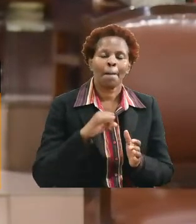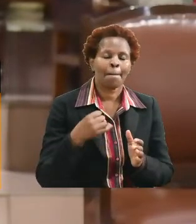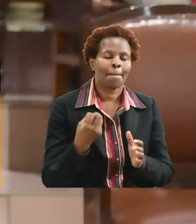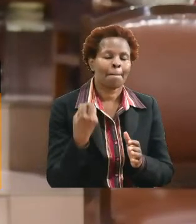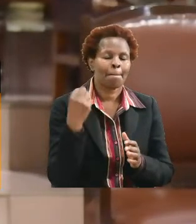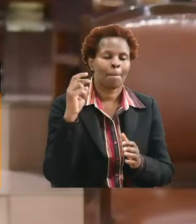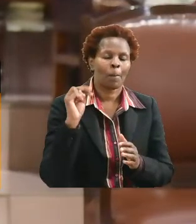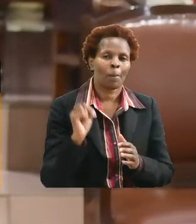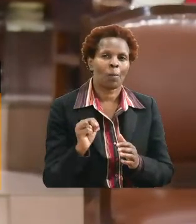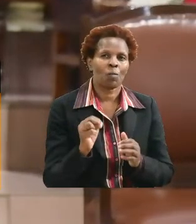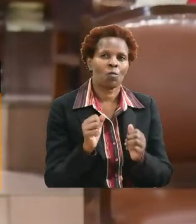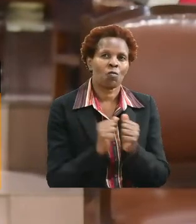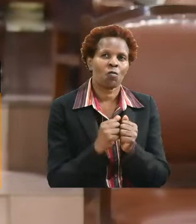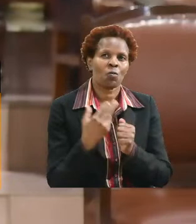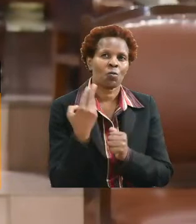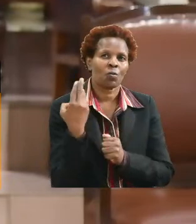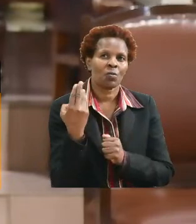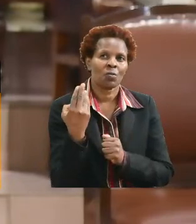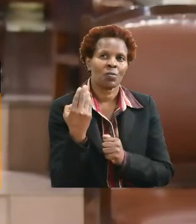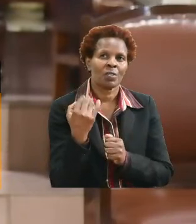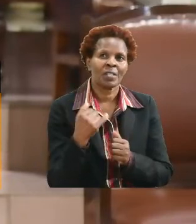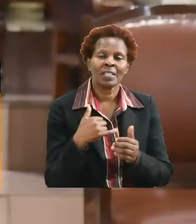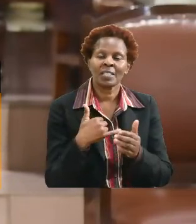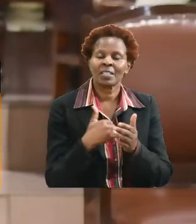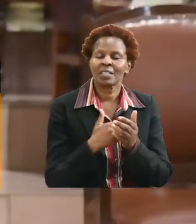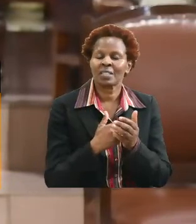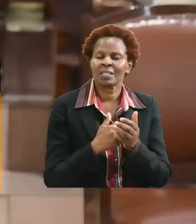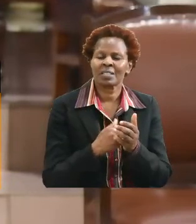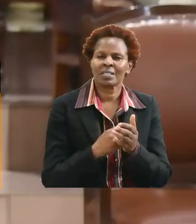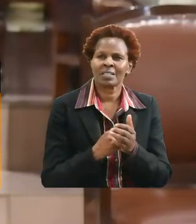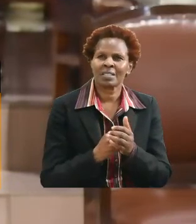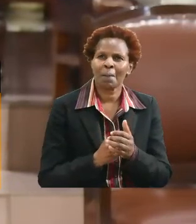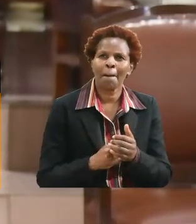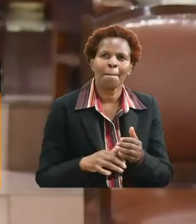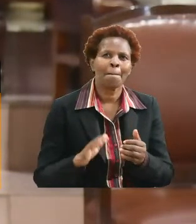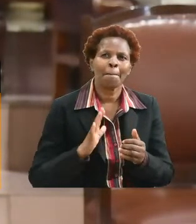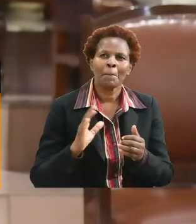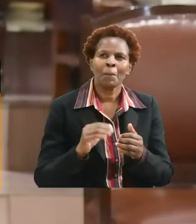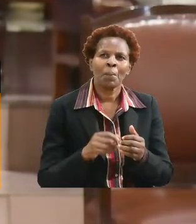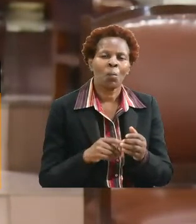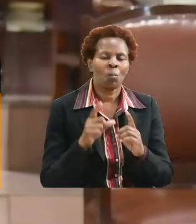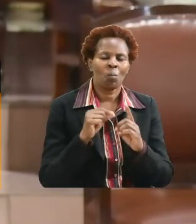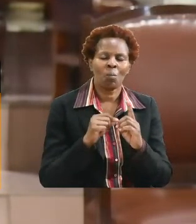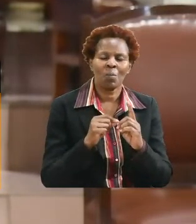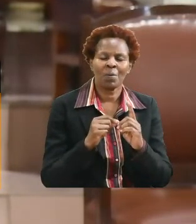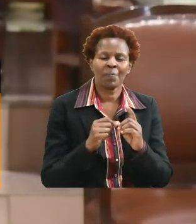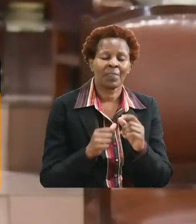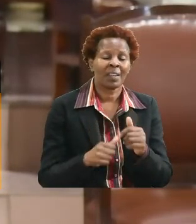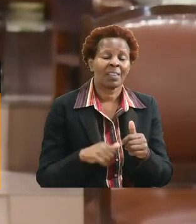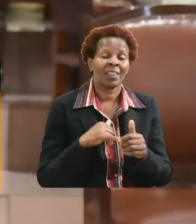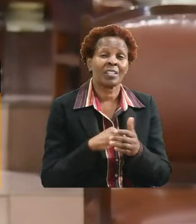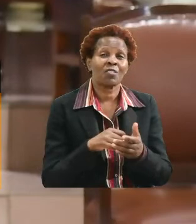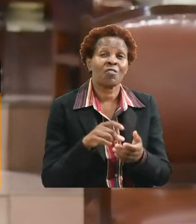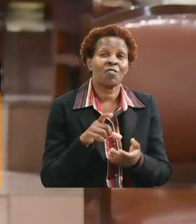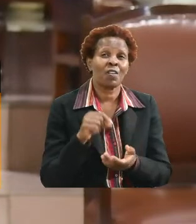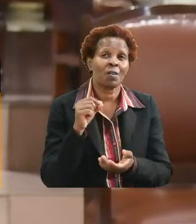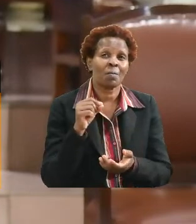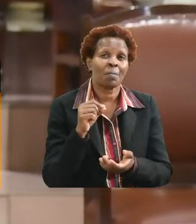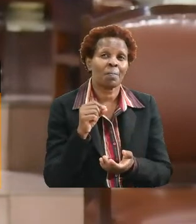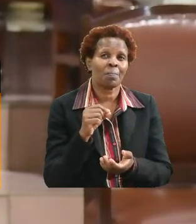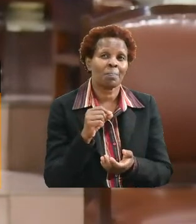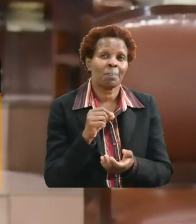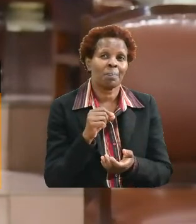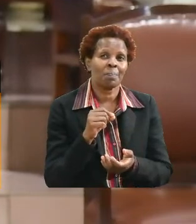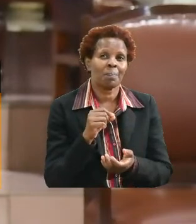14, this is a farewell discourse that was shrouded by the mystery